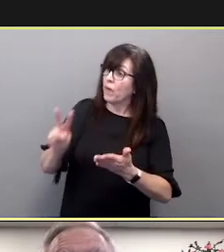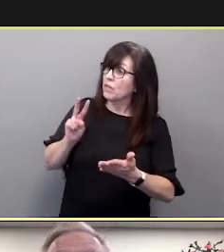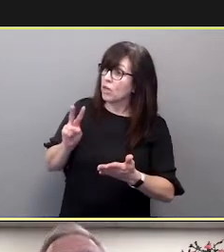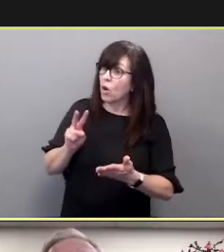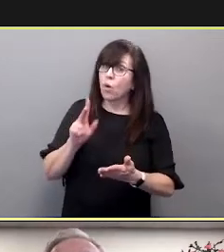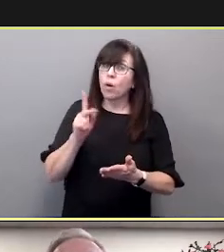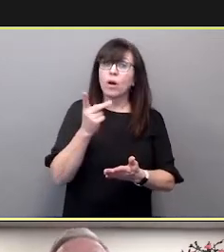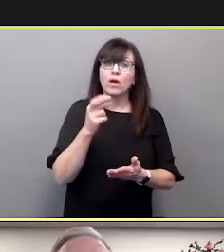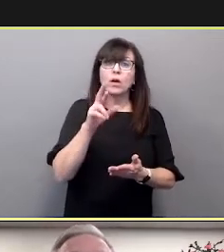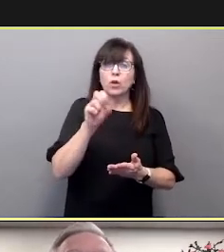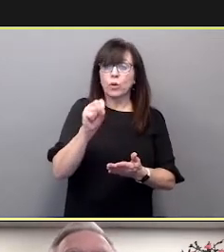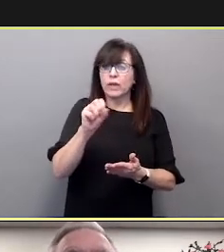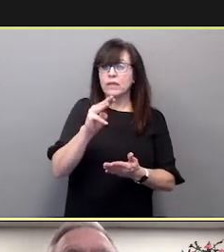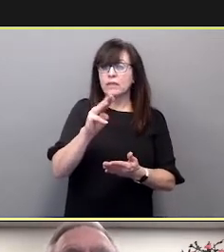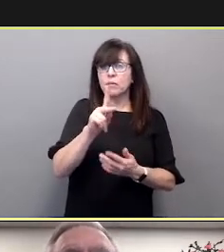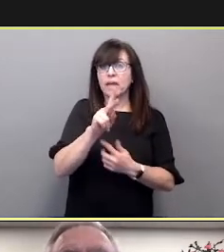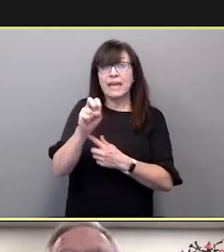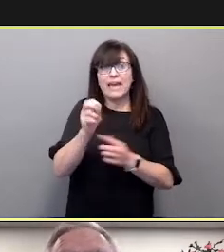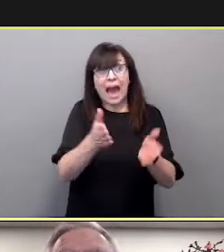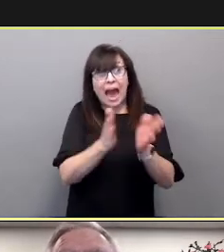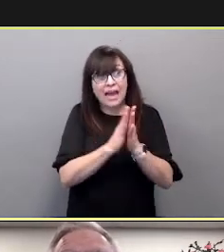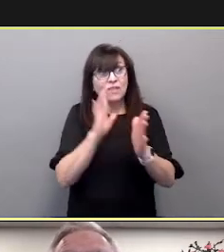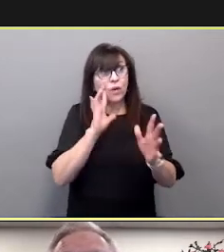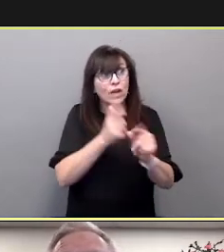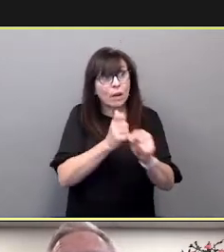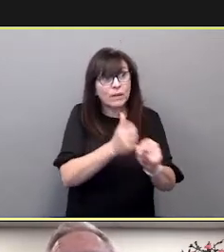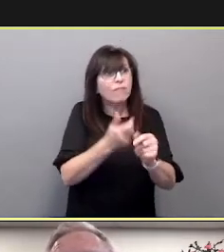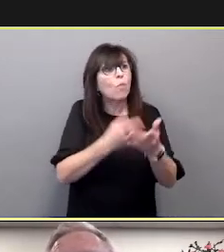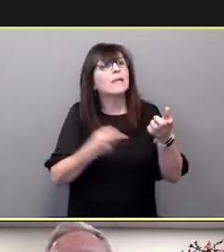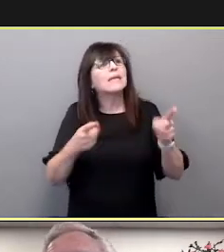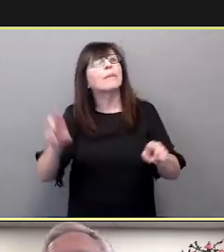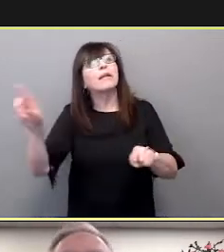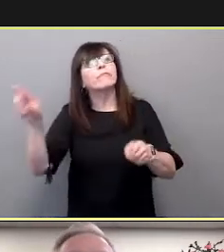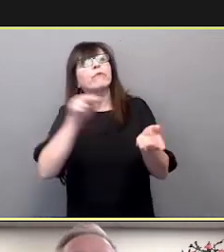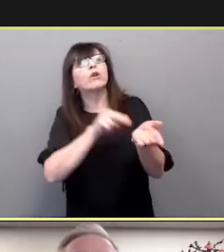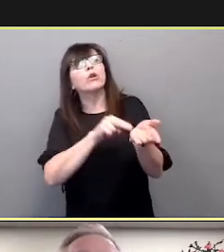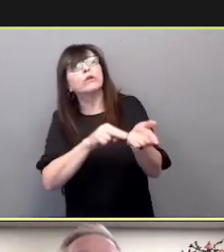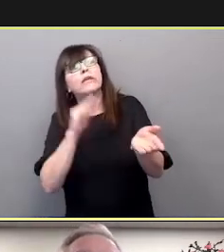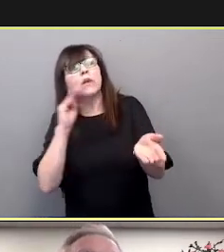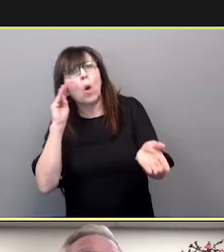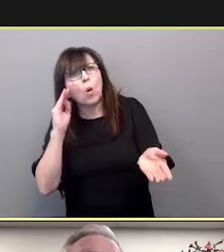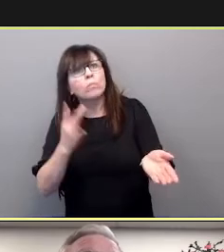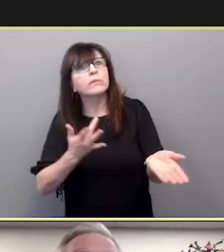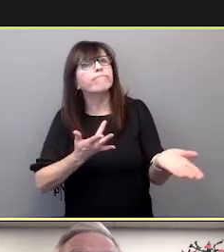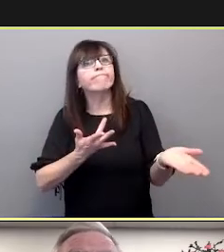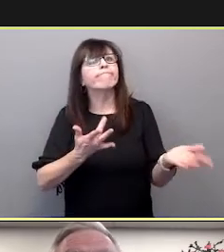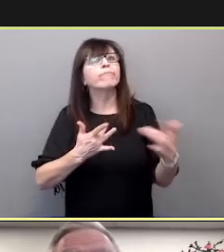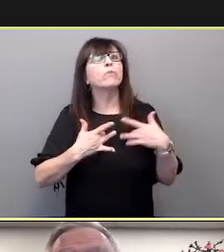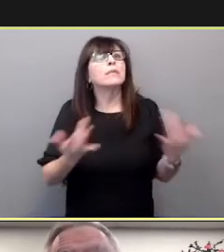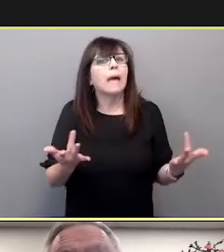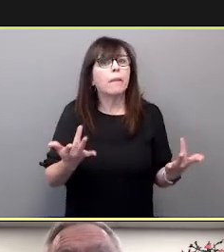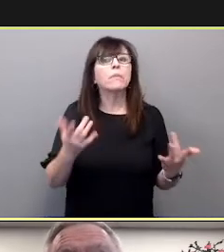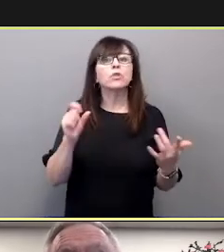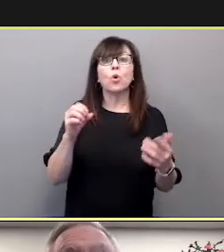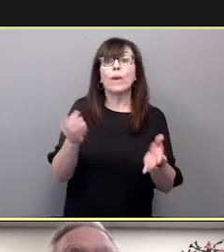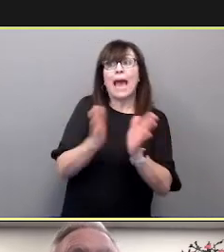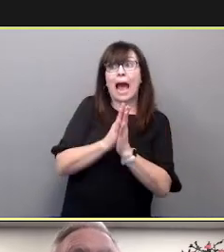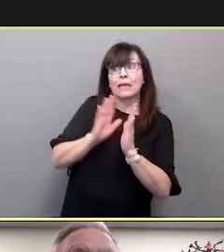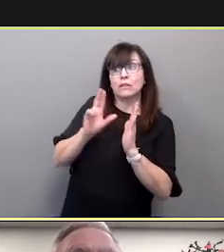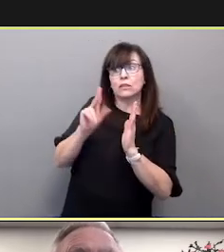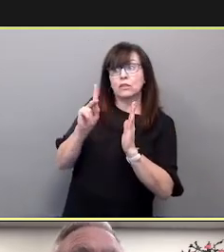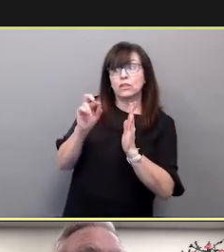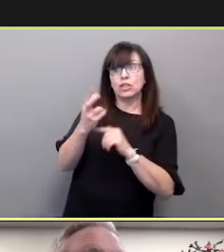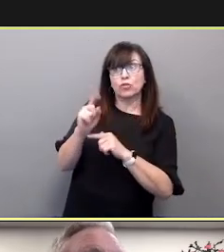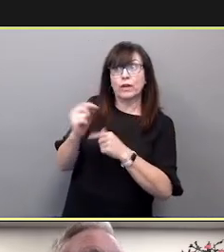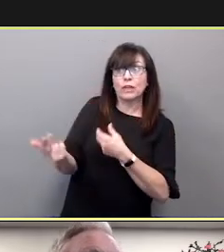Mckee asked for a little bit of an update about what was going on in nursing homes. And so we've asked Katrina to stop by, join